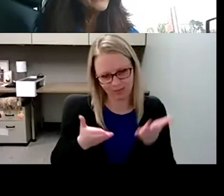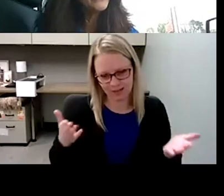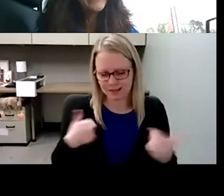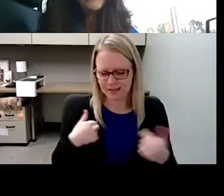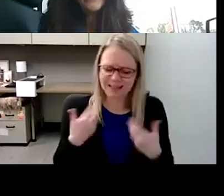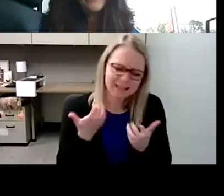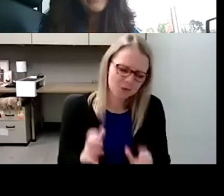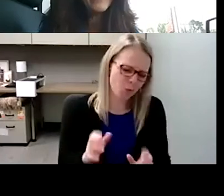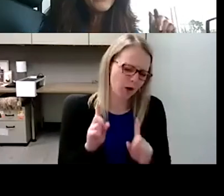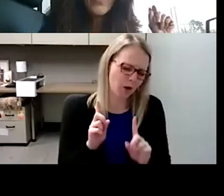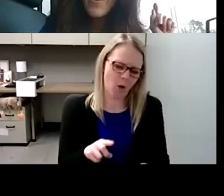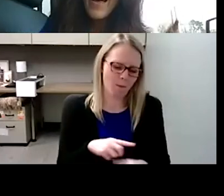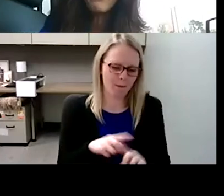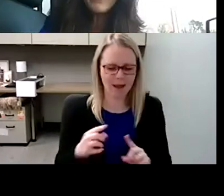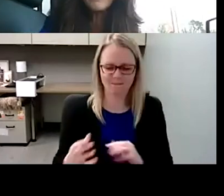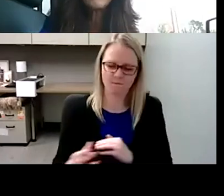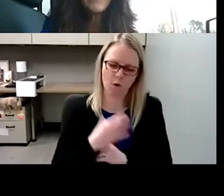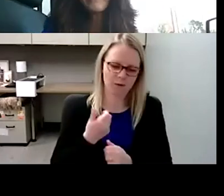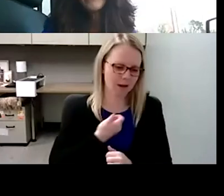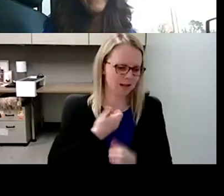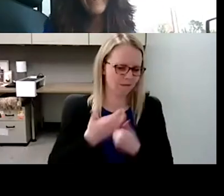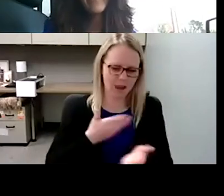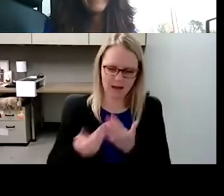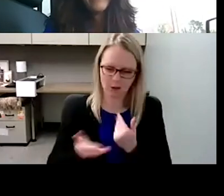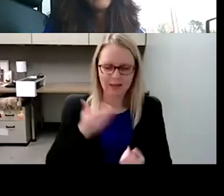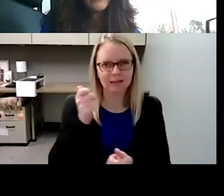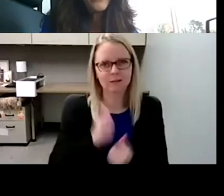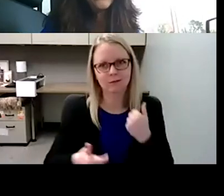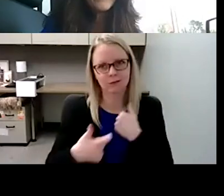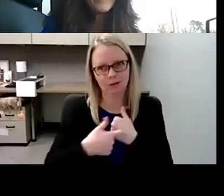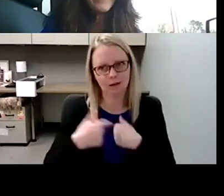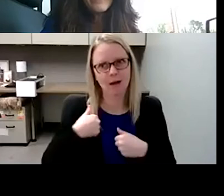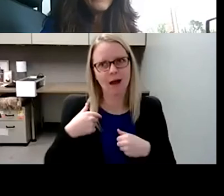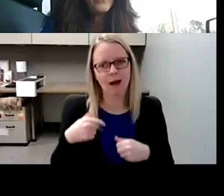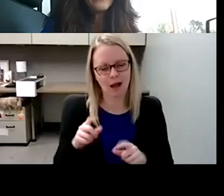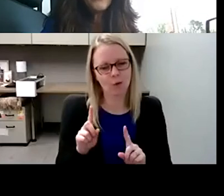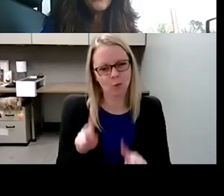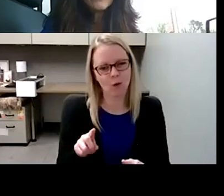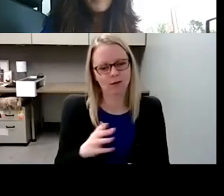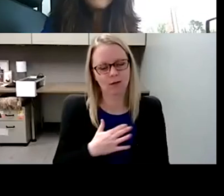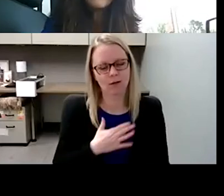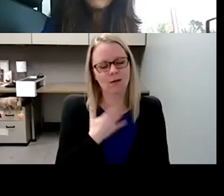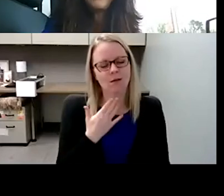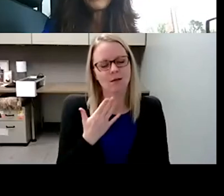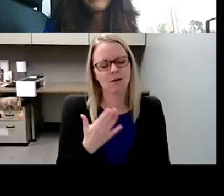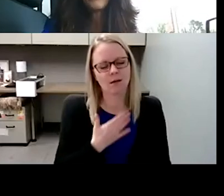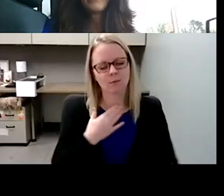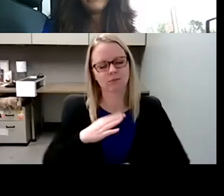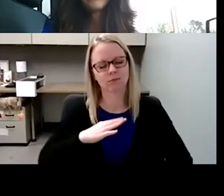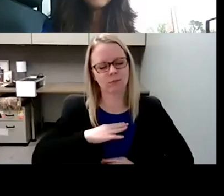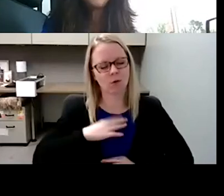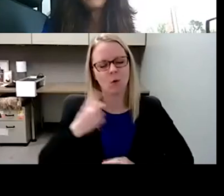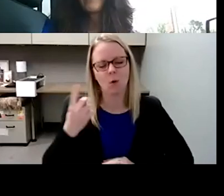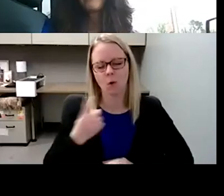make myself do it anyway. And I swear every single time I do that, when I go do something I didn't want to do, something good has come out of